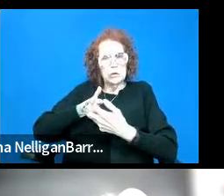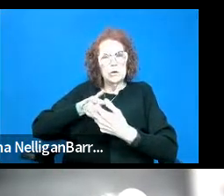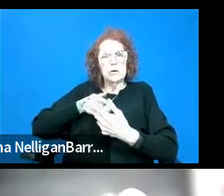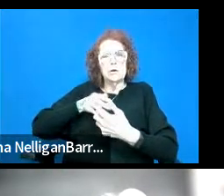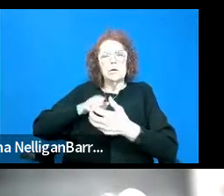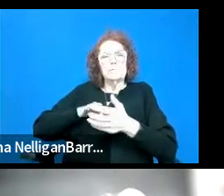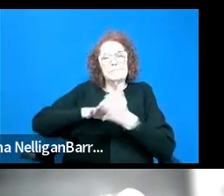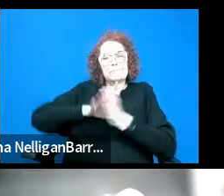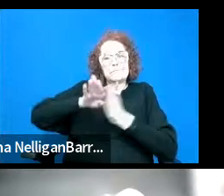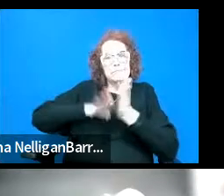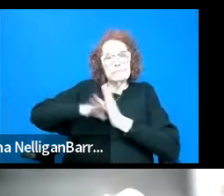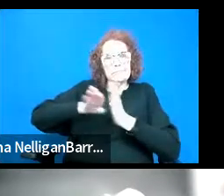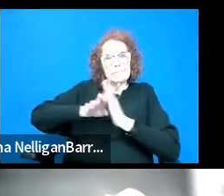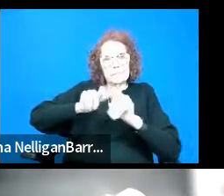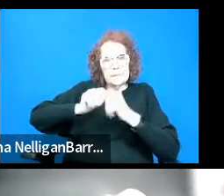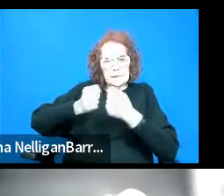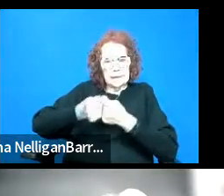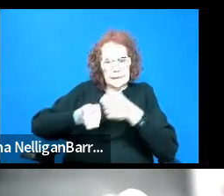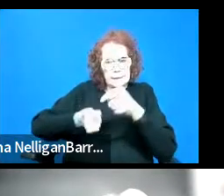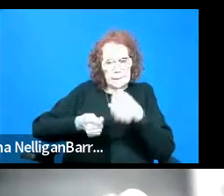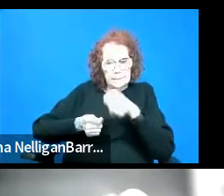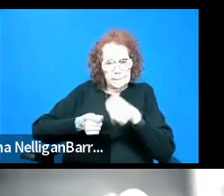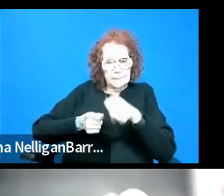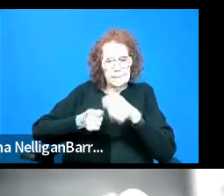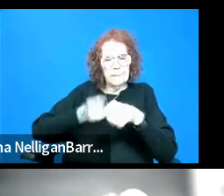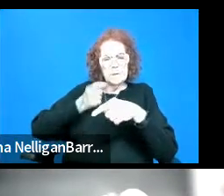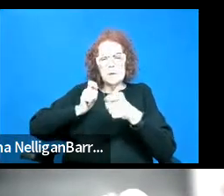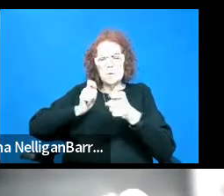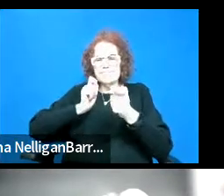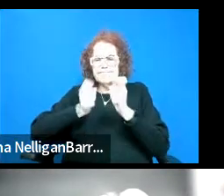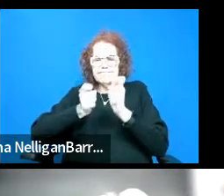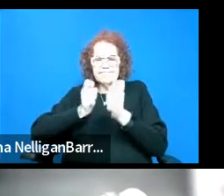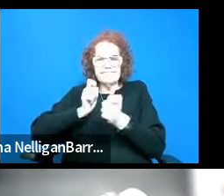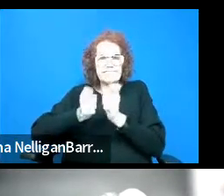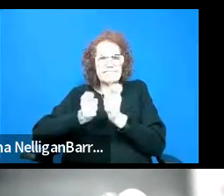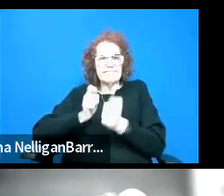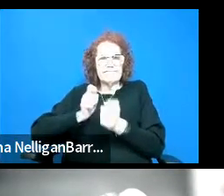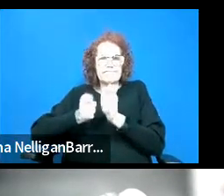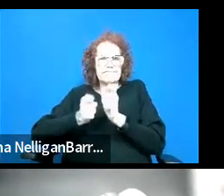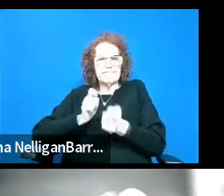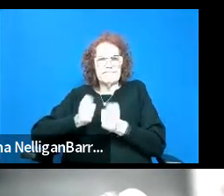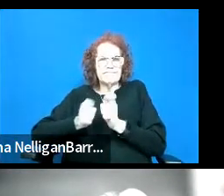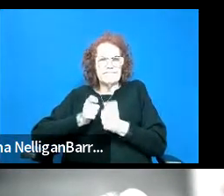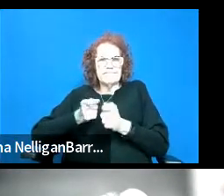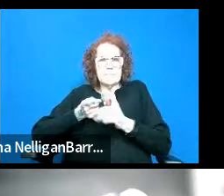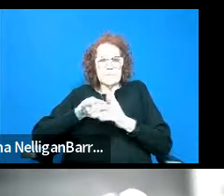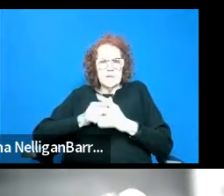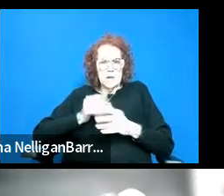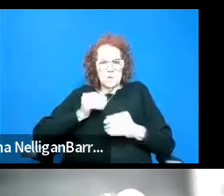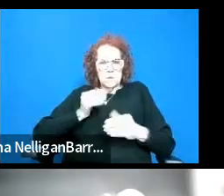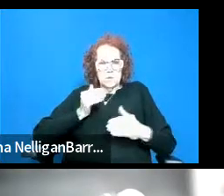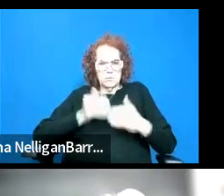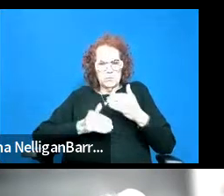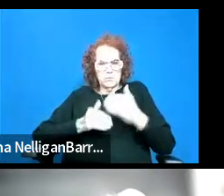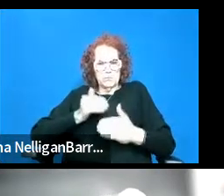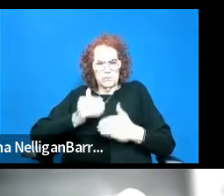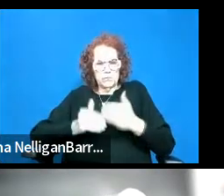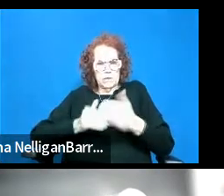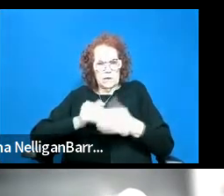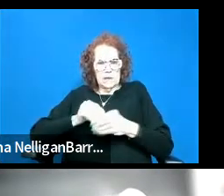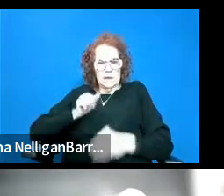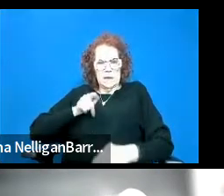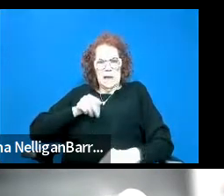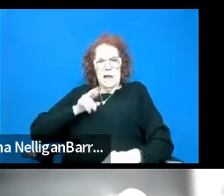tweak the product, and they're going to roll it out in April across their entire customer base. So we've built a relationship with